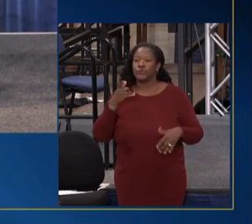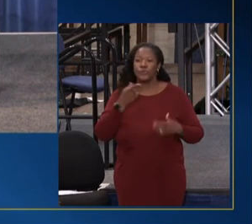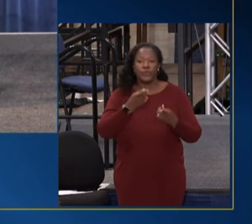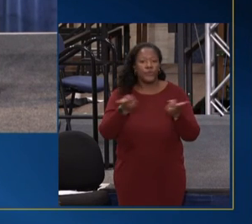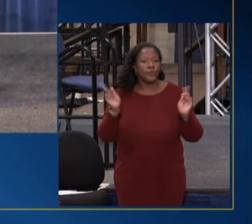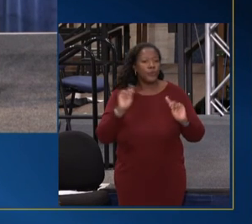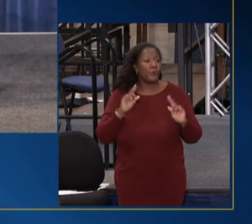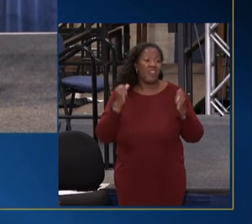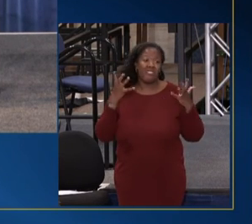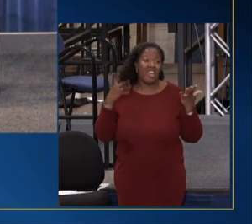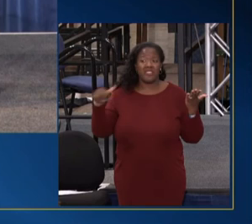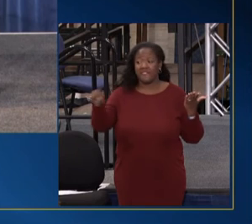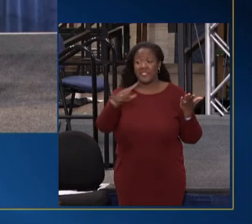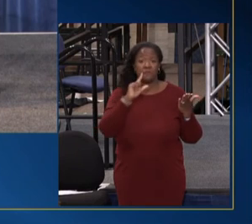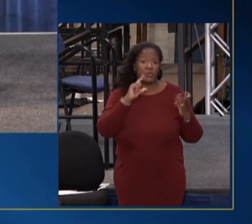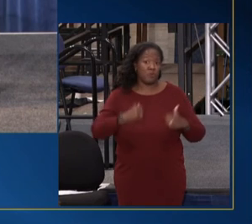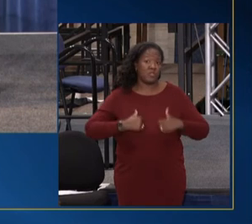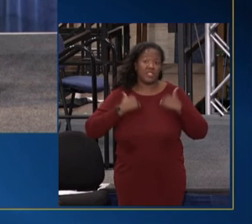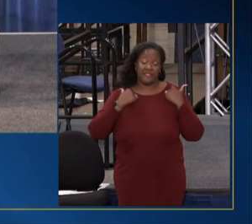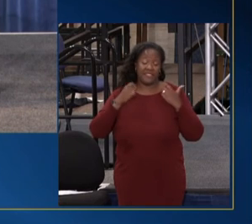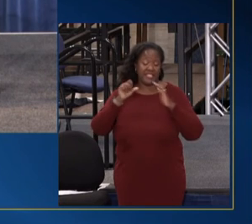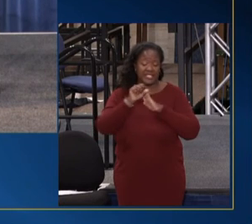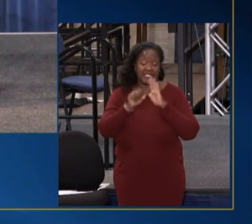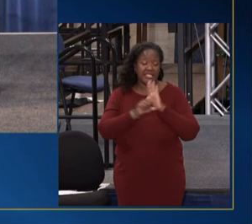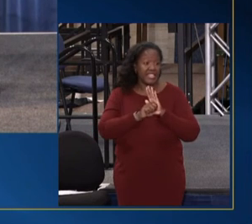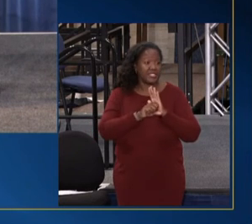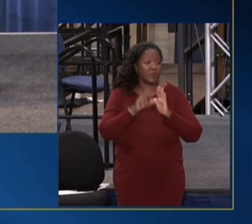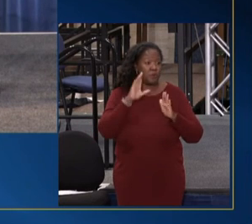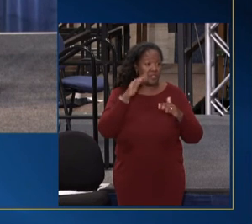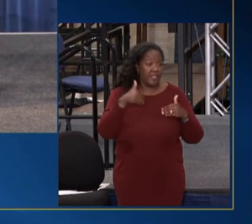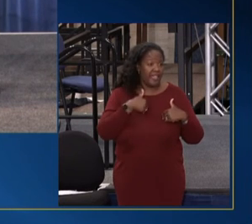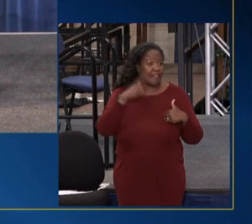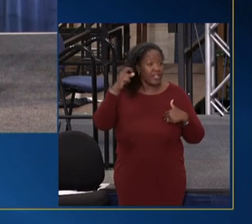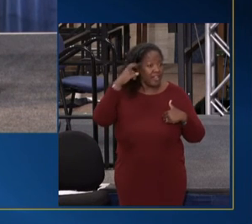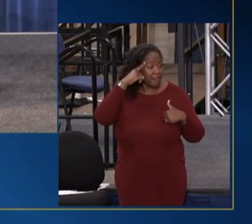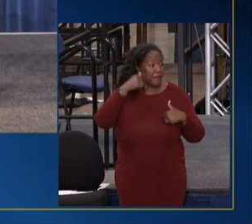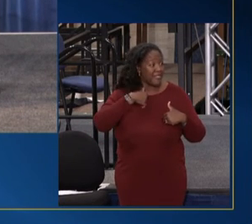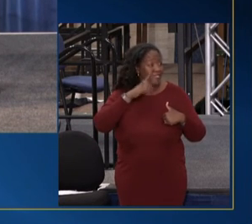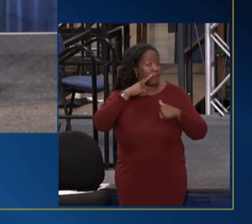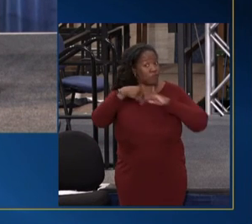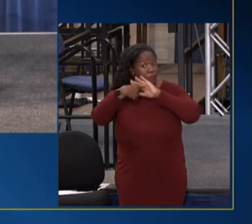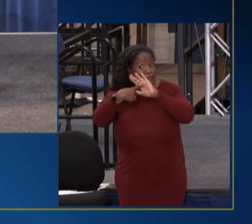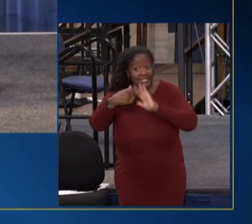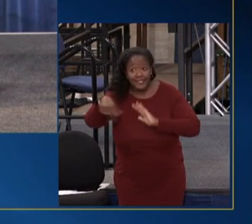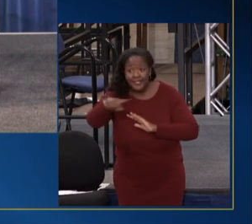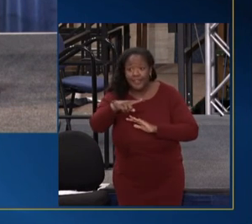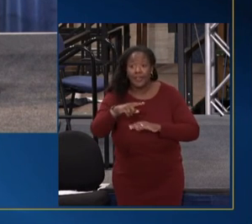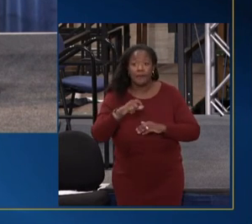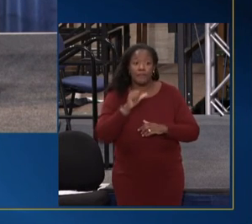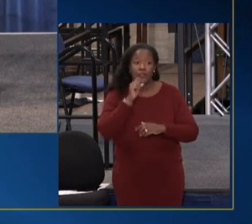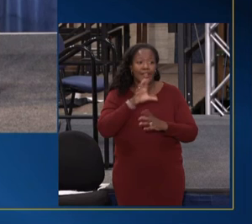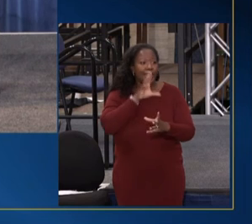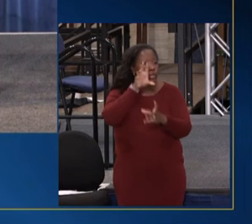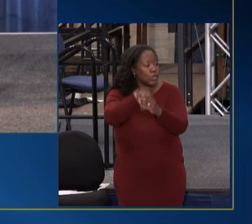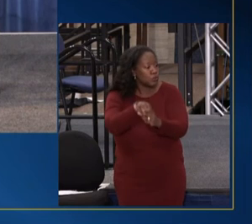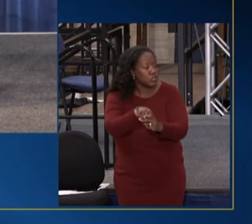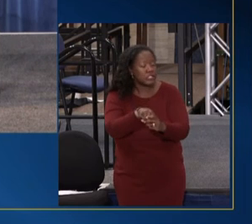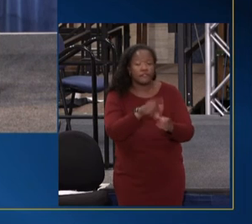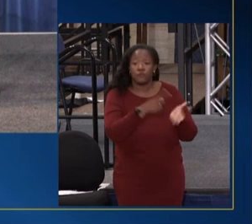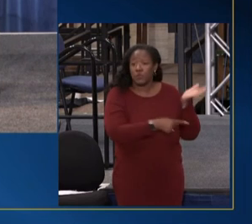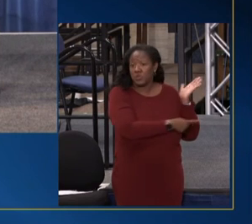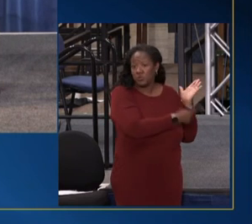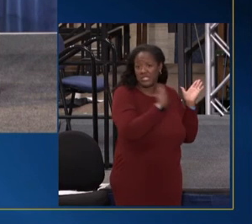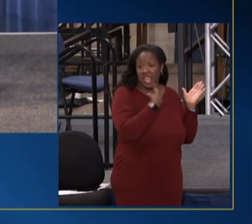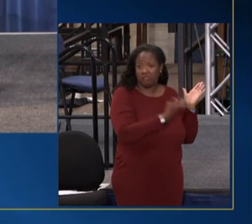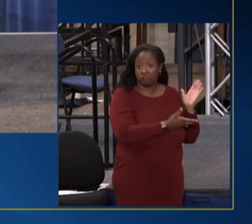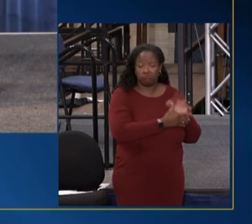you know, a lot of them don't live in states where they have governments that are necessarily representing them or inclusive of who they are or their healthcare? What would you say to them?